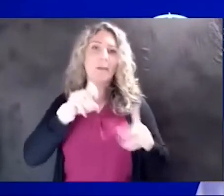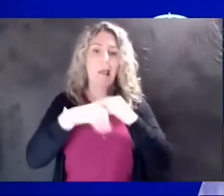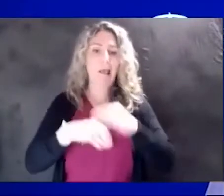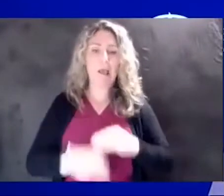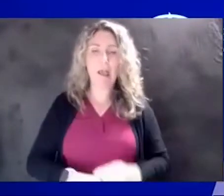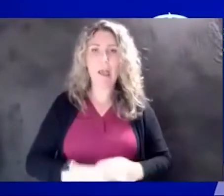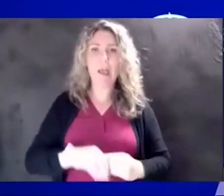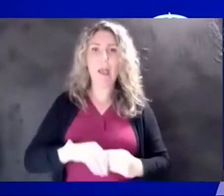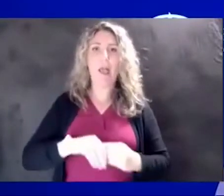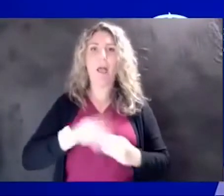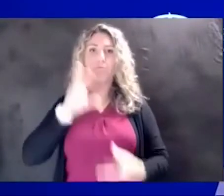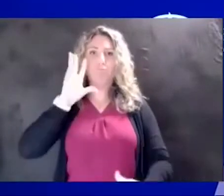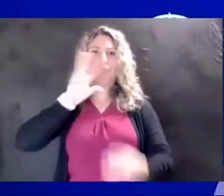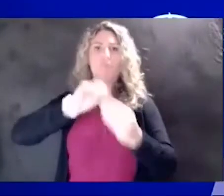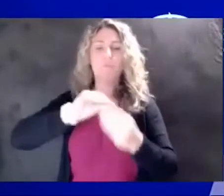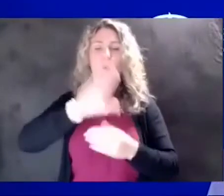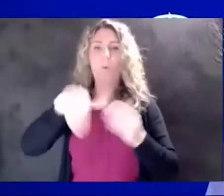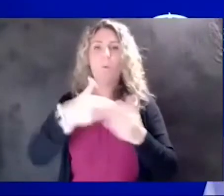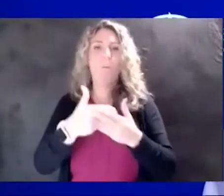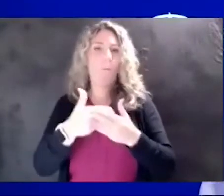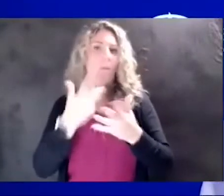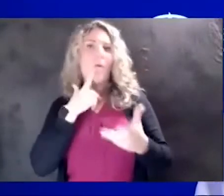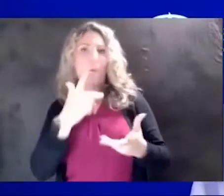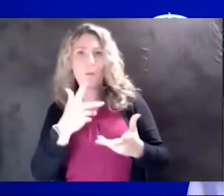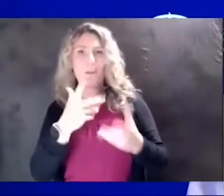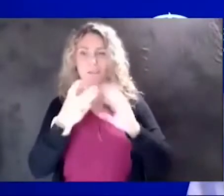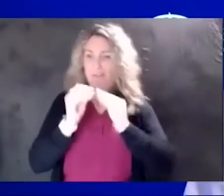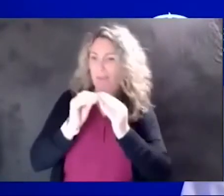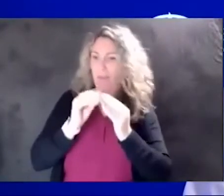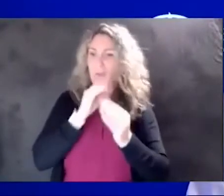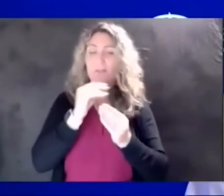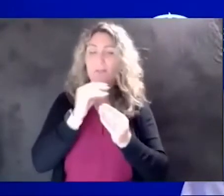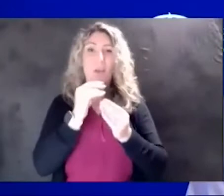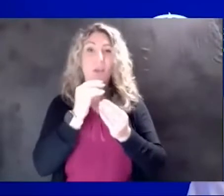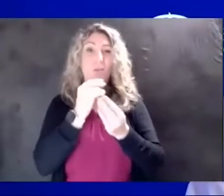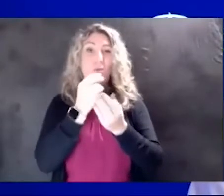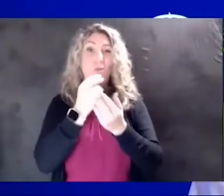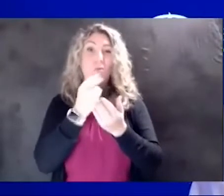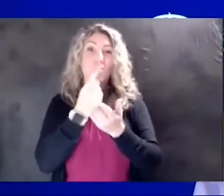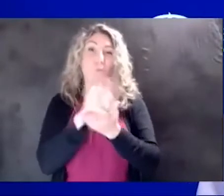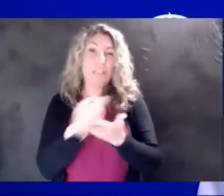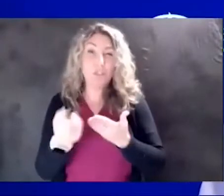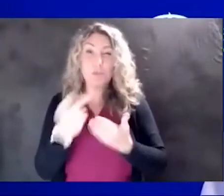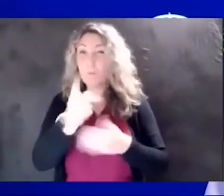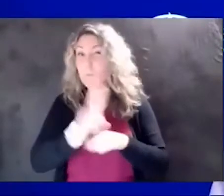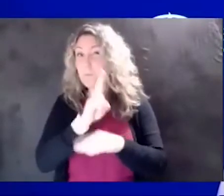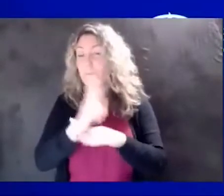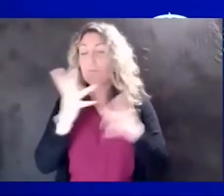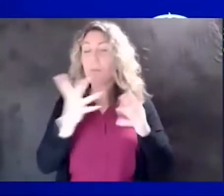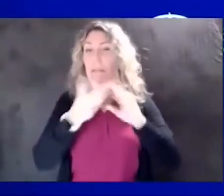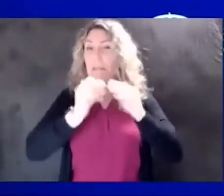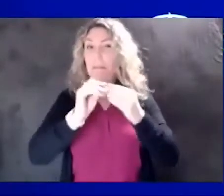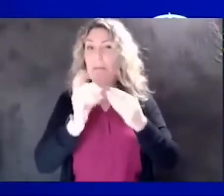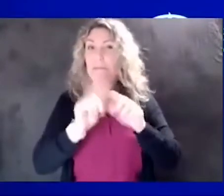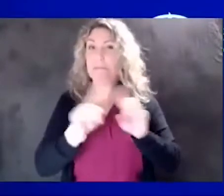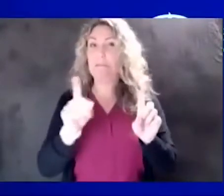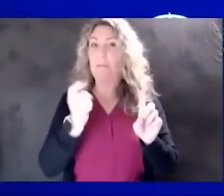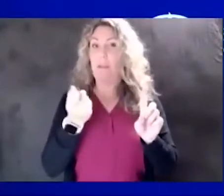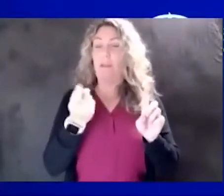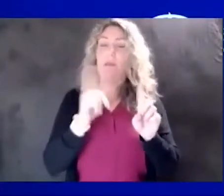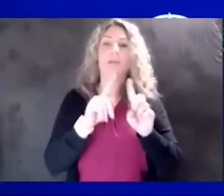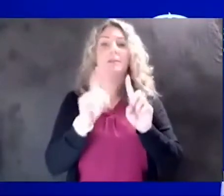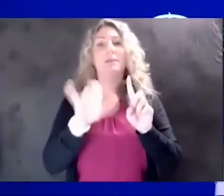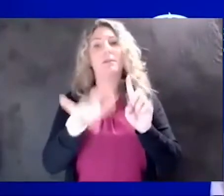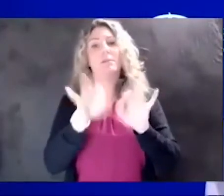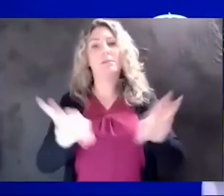And depending on which resource you are using, some of those numbers will be a little bit different. I think that's the important thing to take